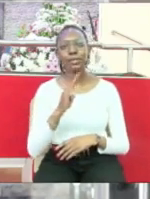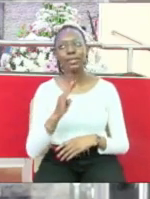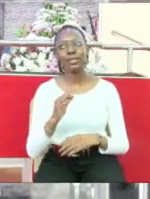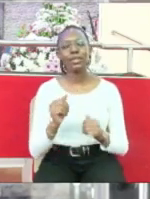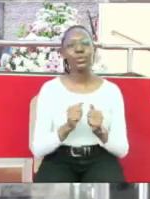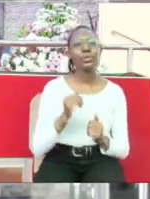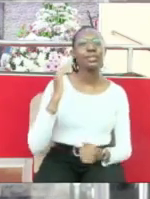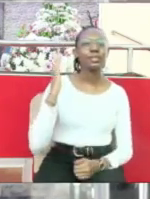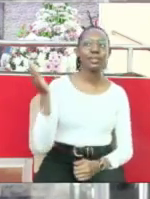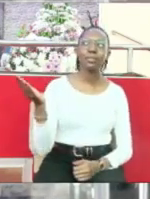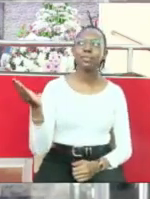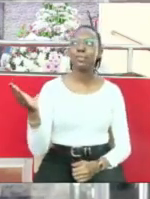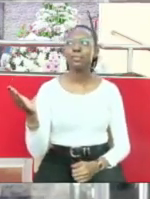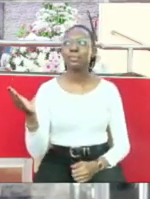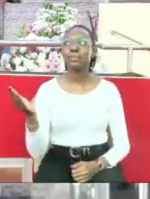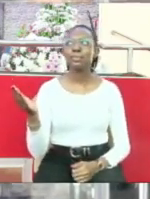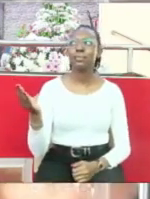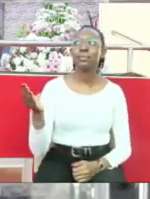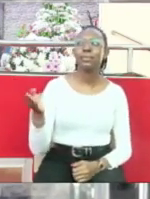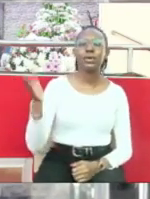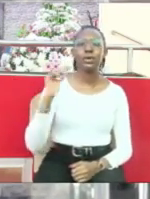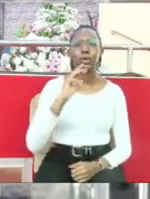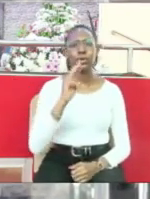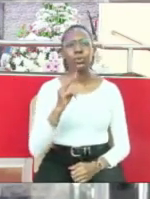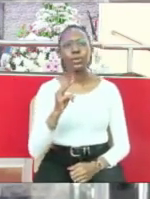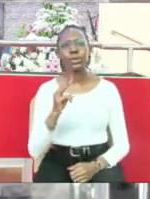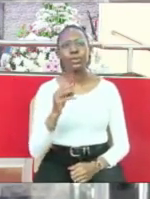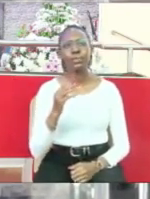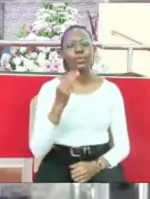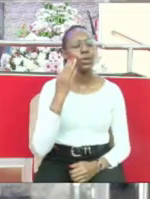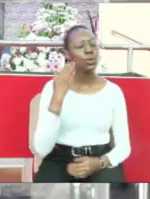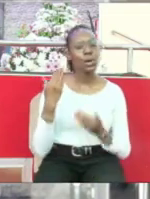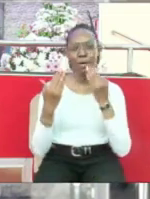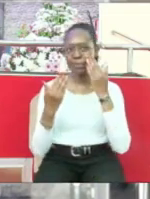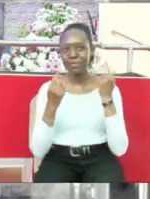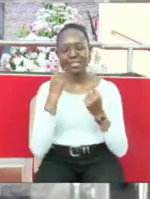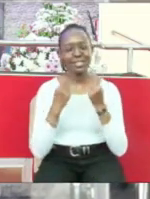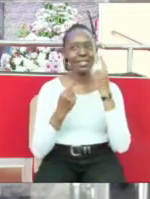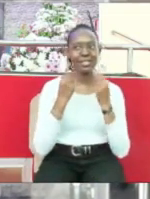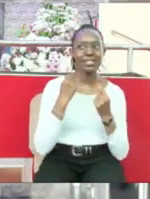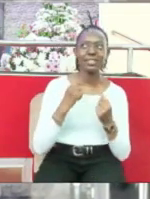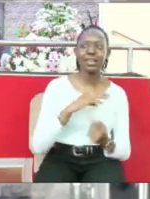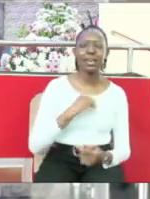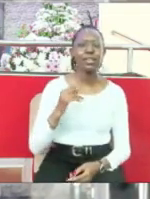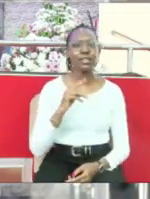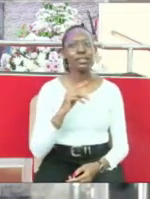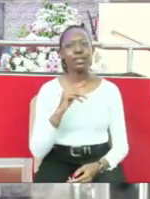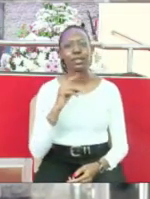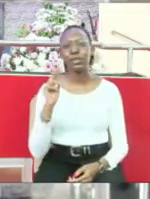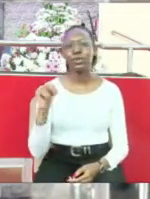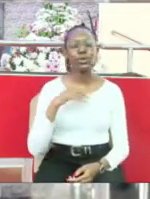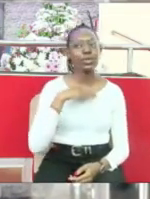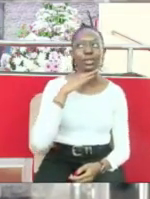God. Angekuwa Mungu wao. He will wipe every tear from their eyes. Angewapanguza machozi yote. There will be no more death. Hapangekuwa na